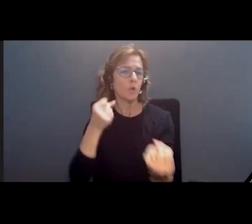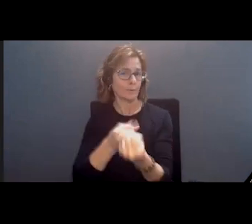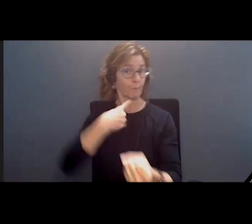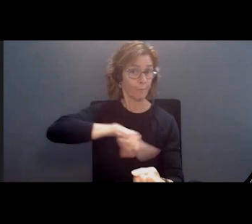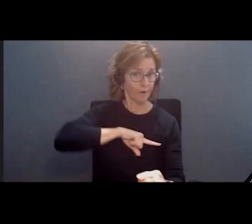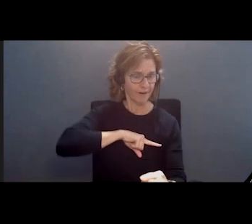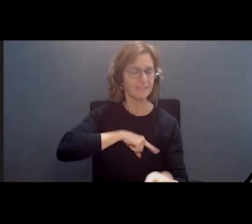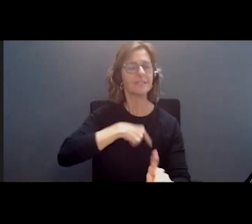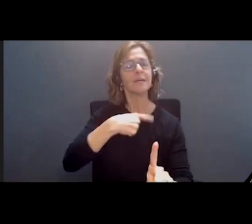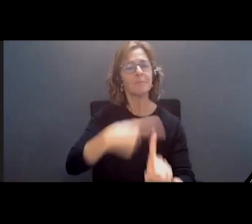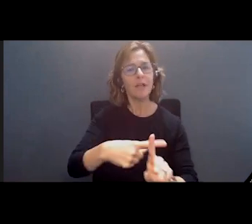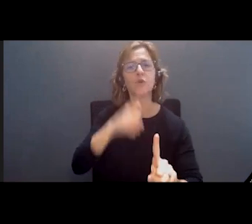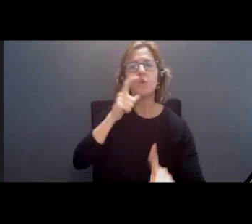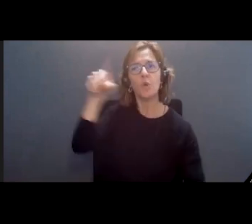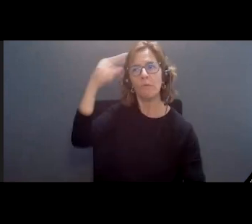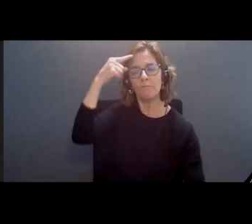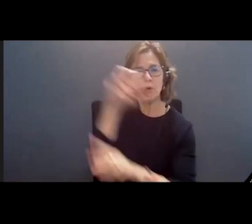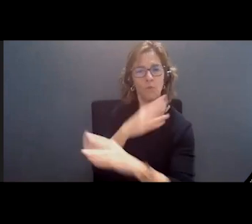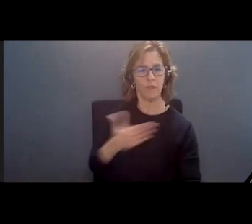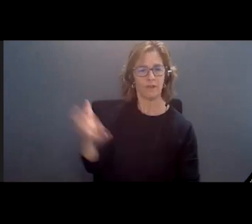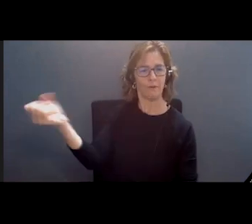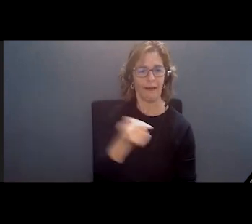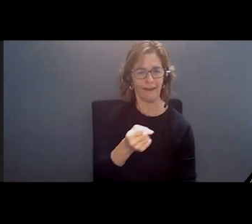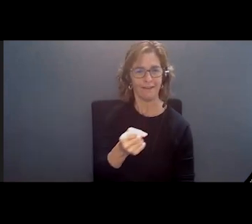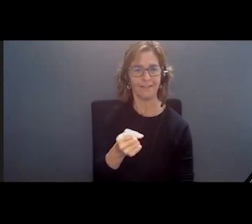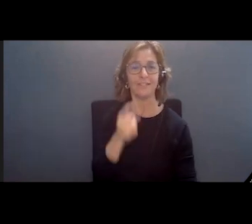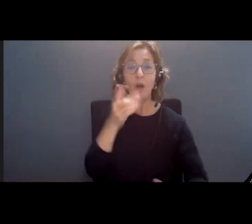celebrations. Serve with your favorite refreshment.